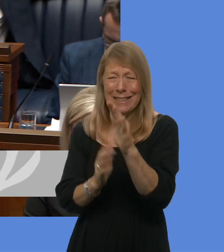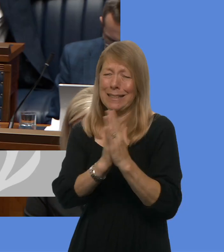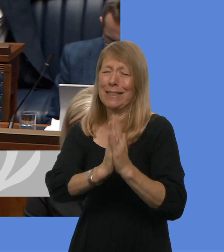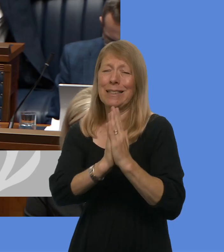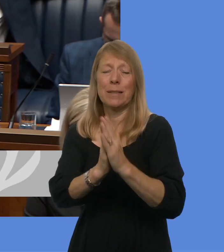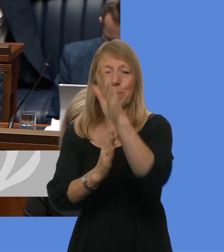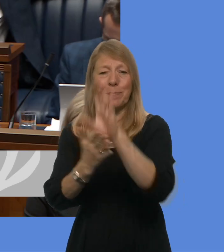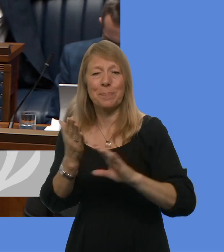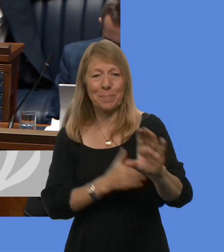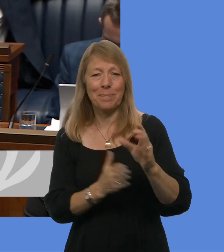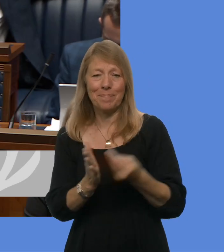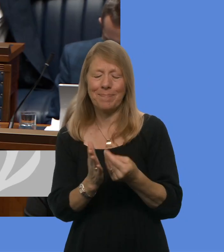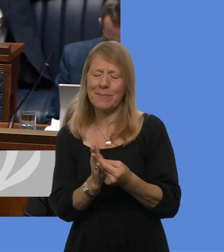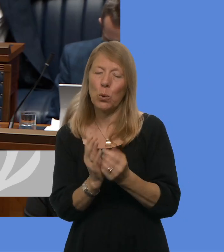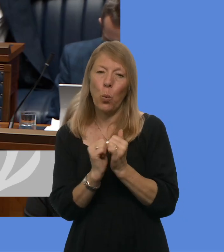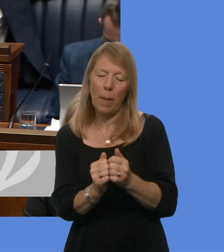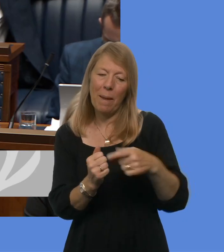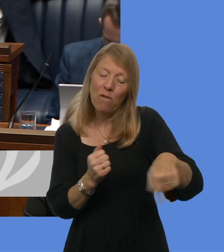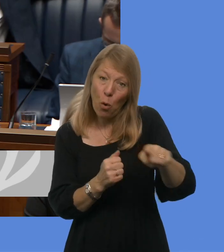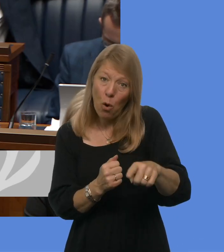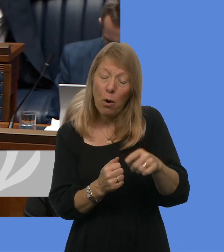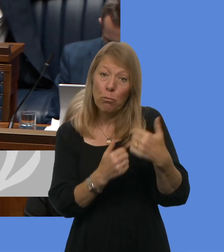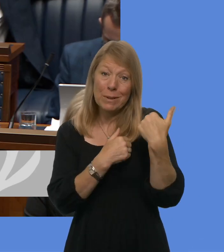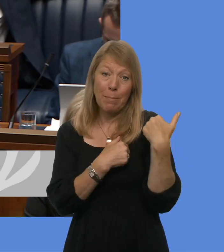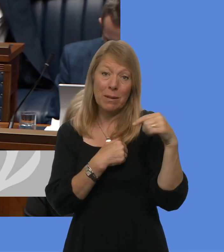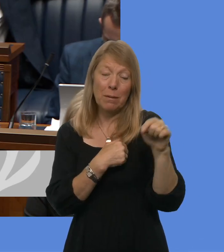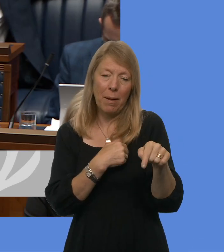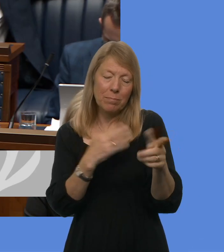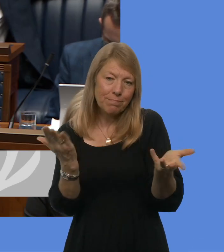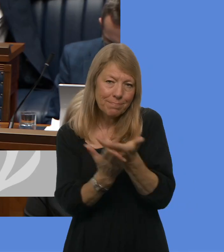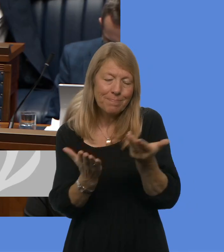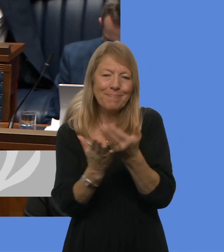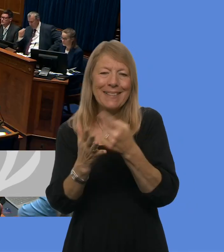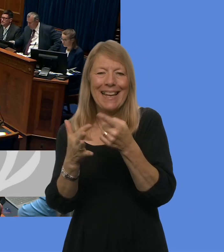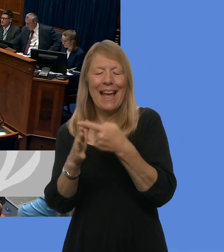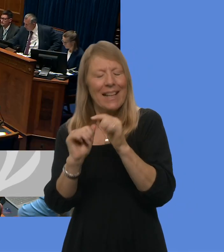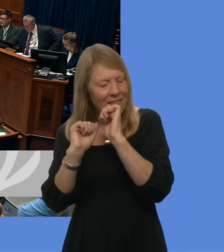particular setting to engage with the Education Authority, who do have responsibility to provide support.